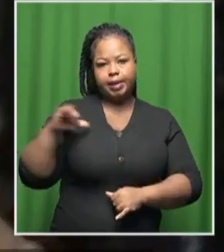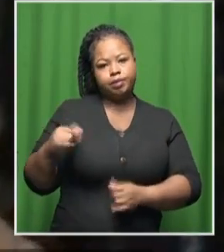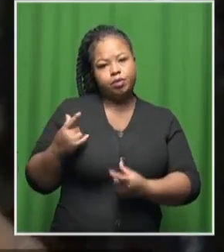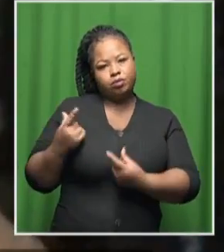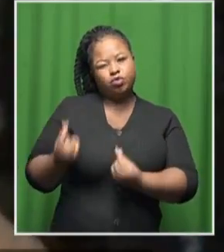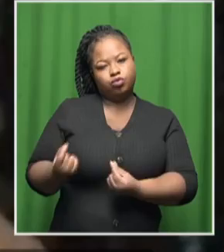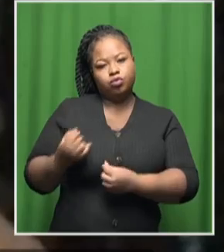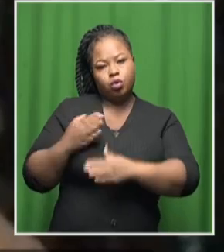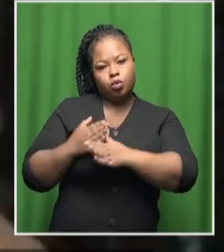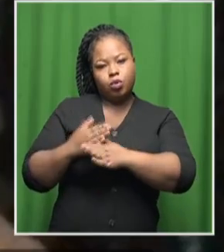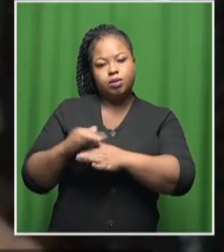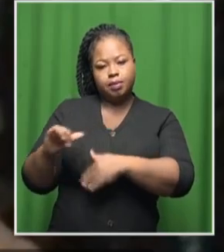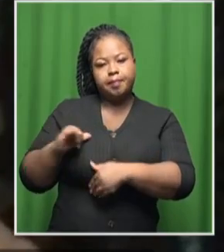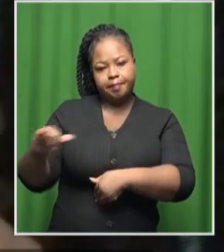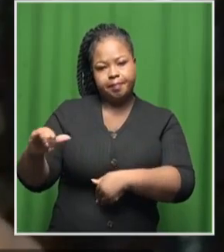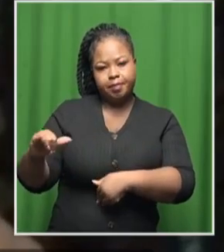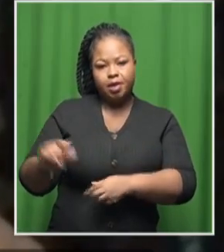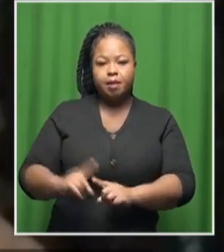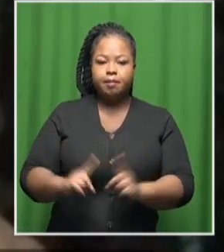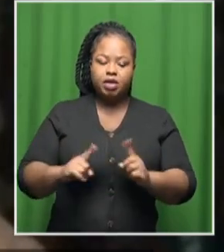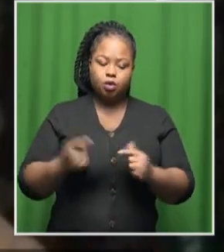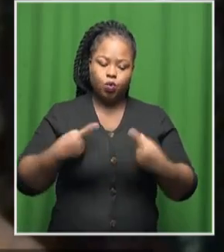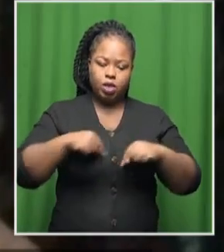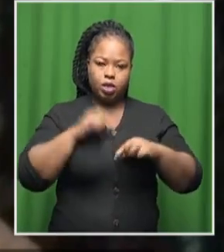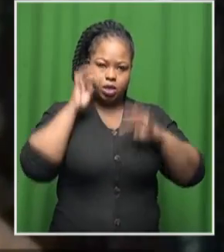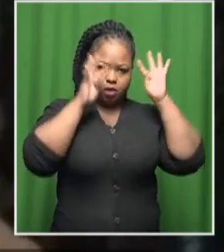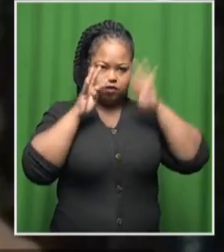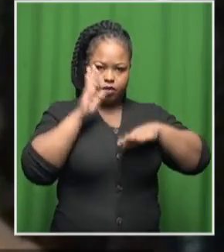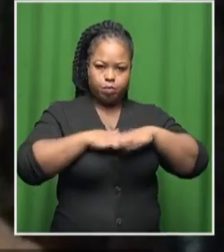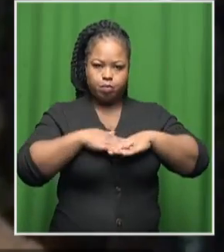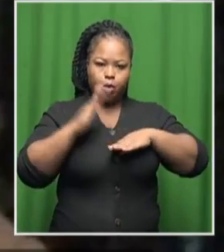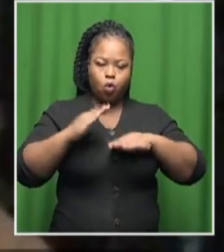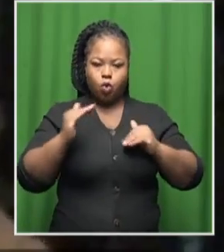also again we are also slightly more innovative than them.